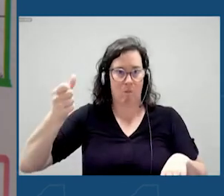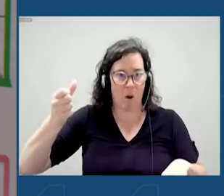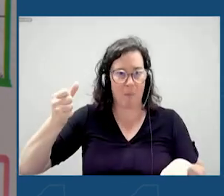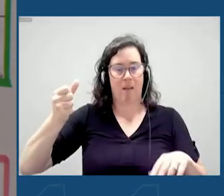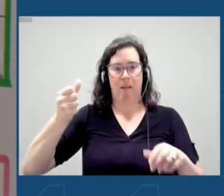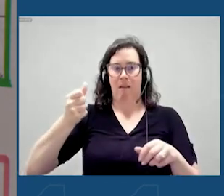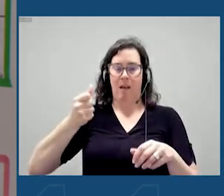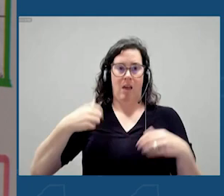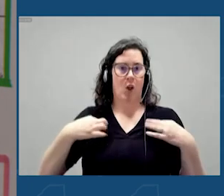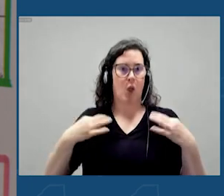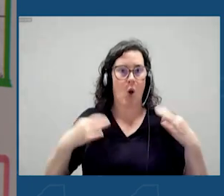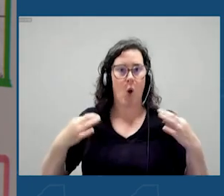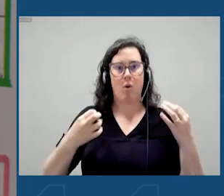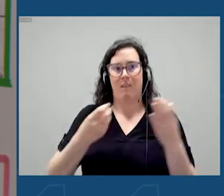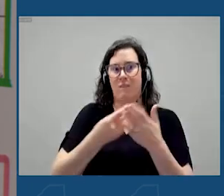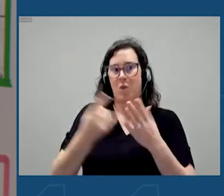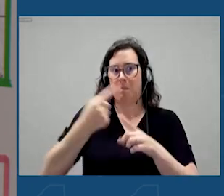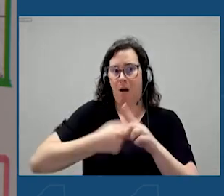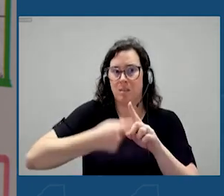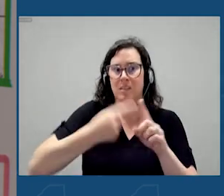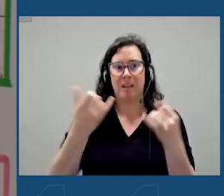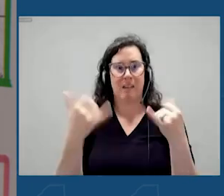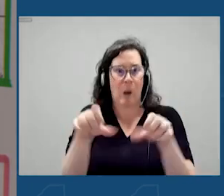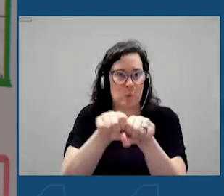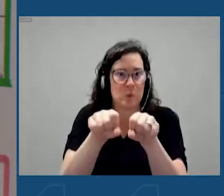months. And now she's wearing these little shoes.